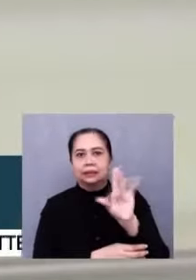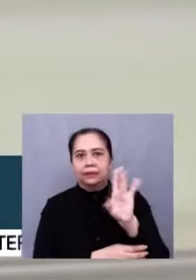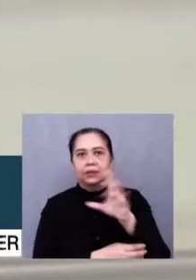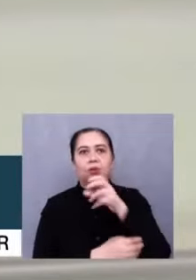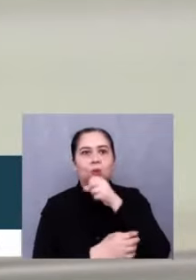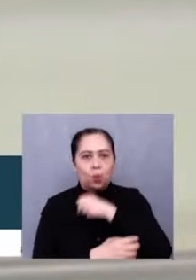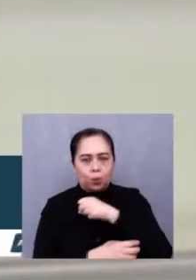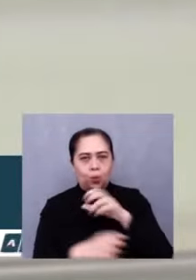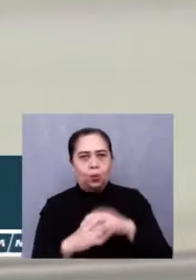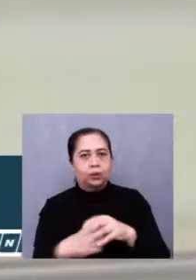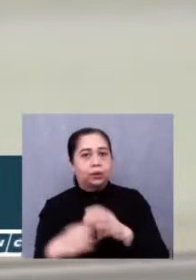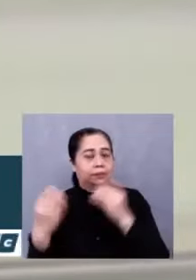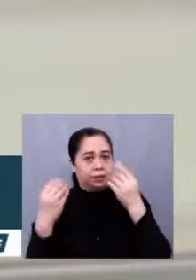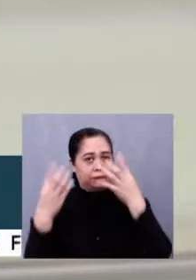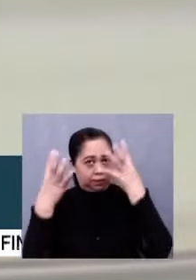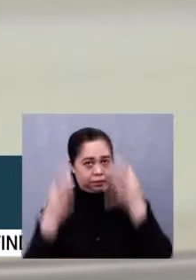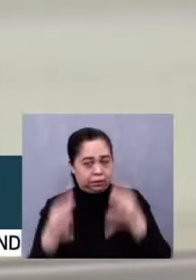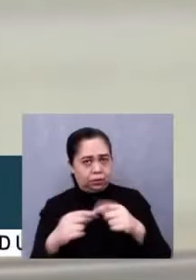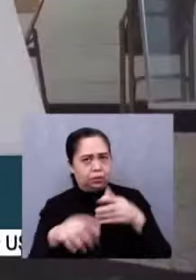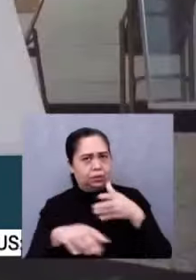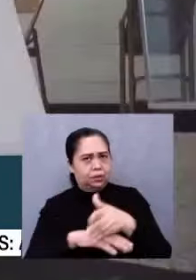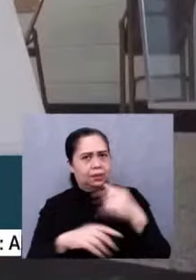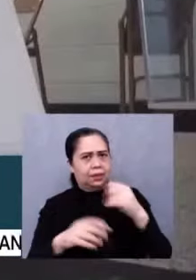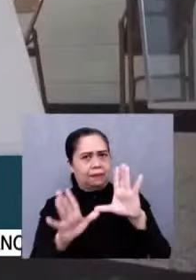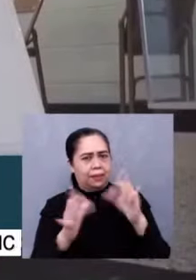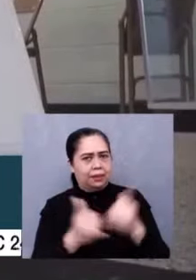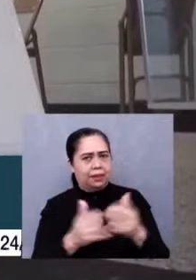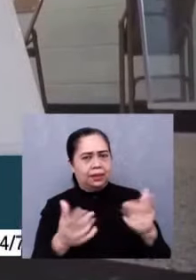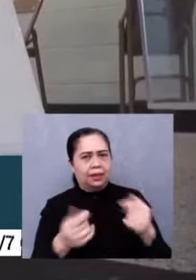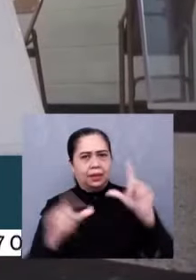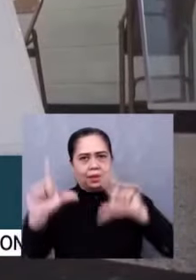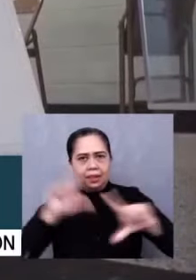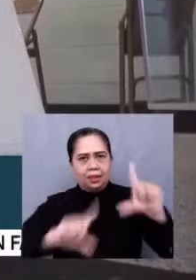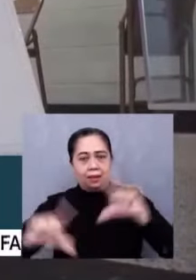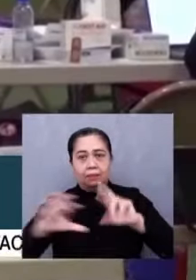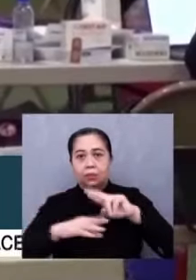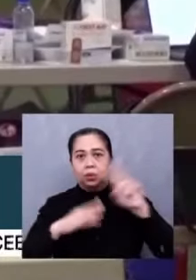FDA's decision comes a day after the company's released lab results that